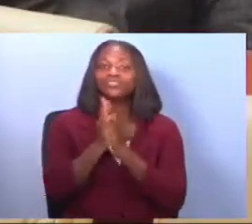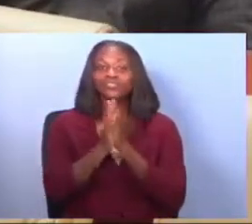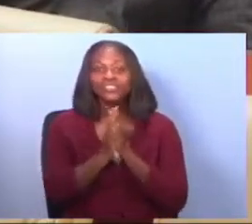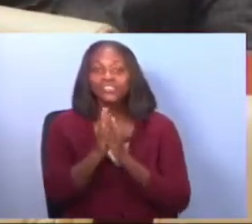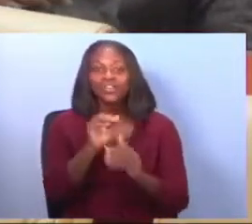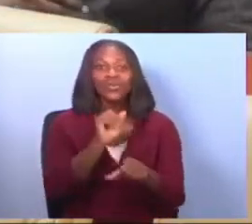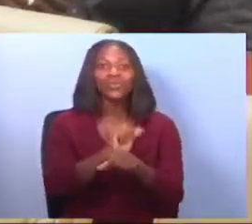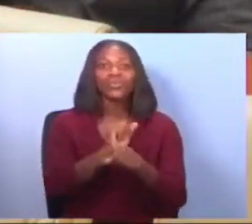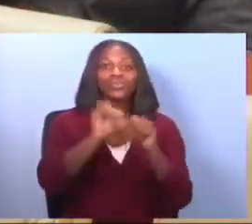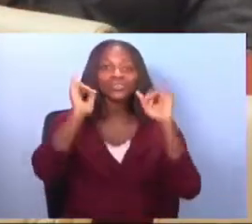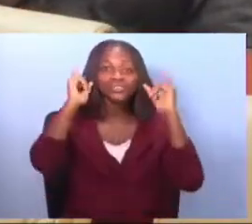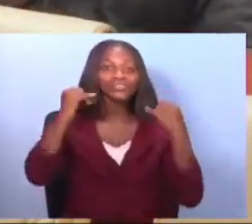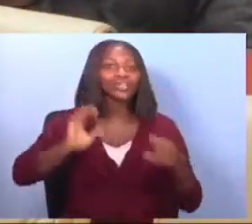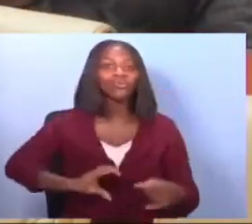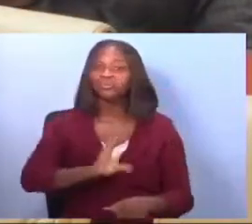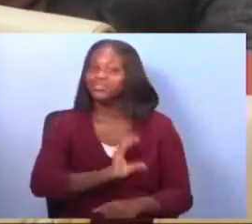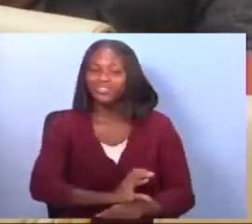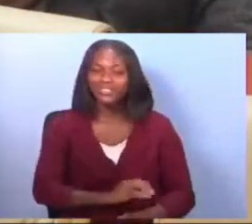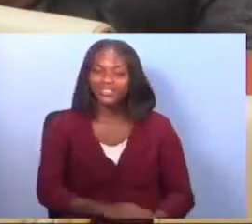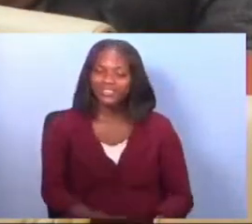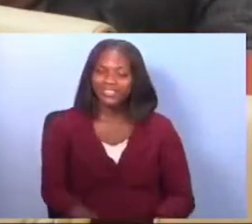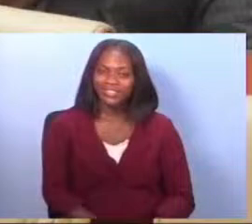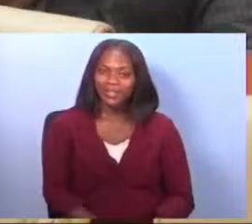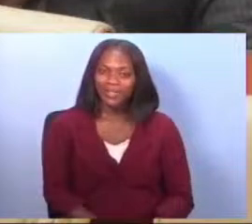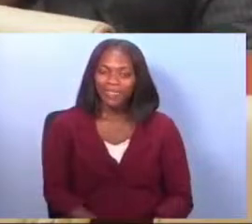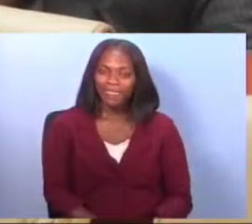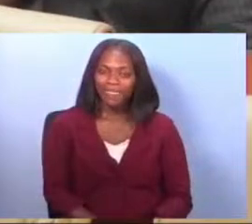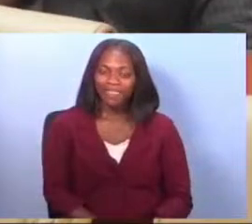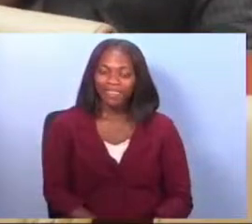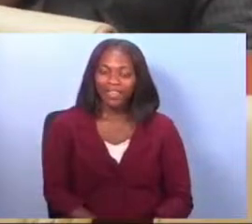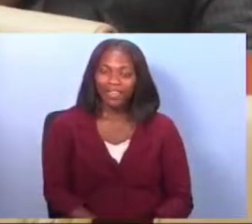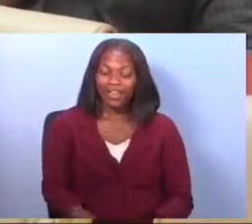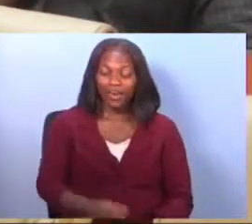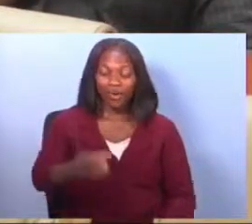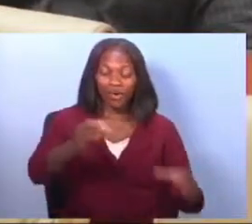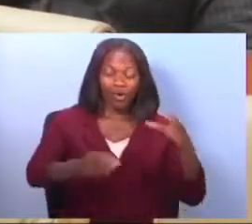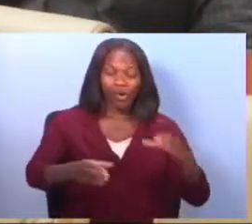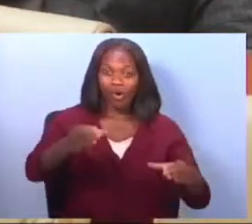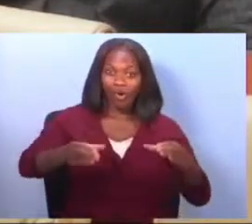Committee. And in a court,